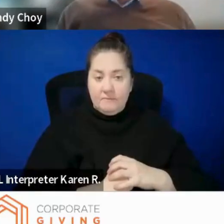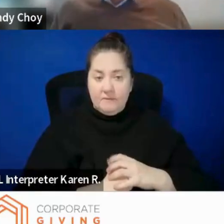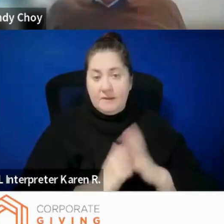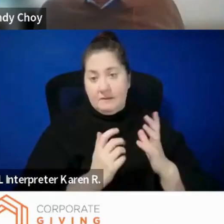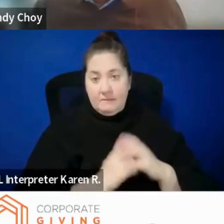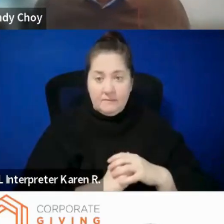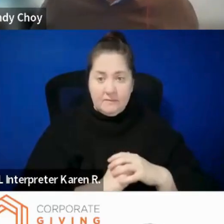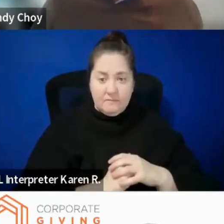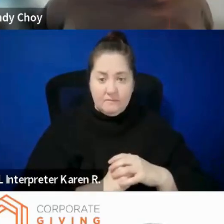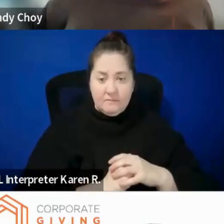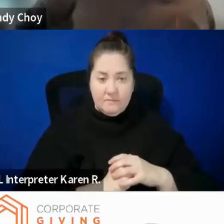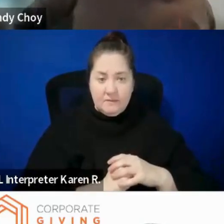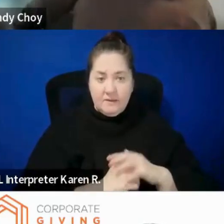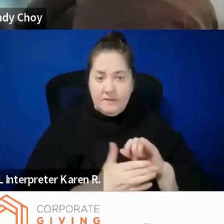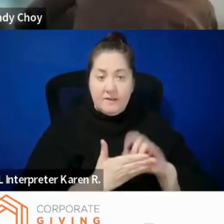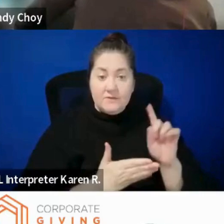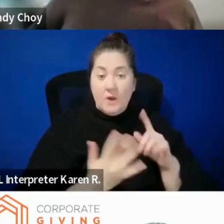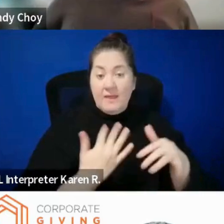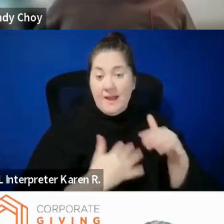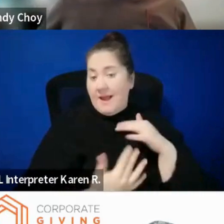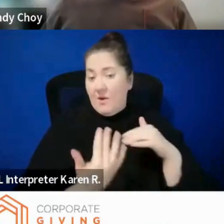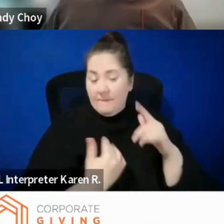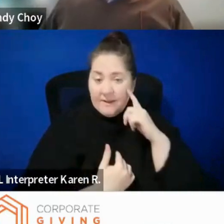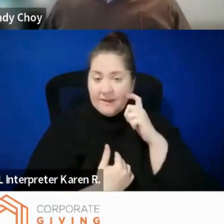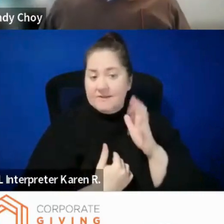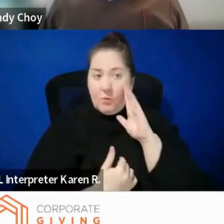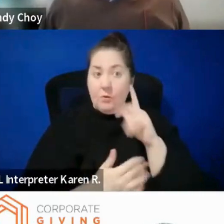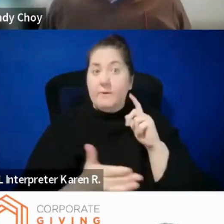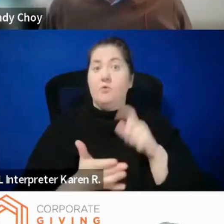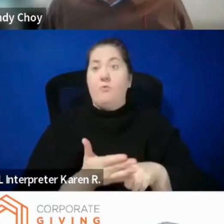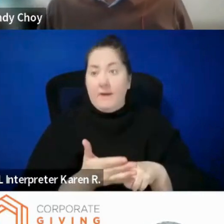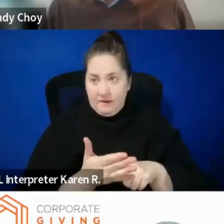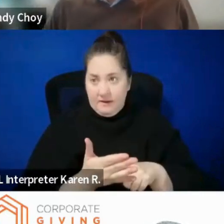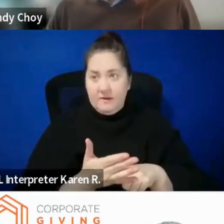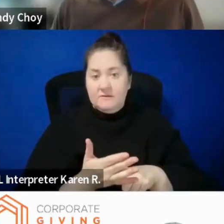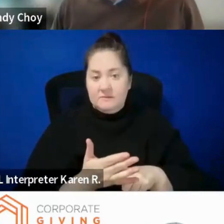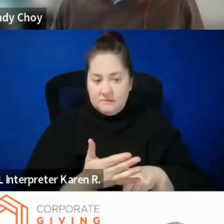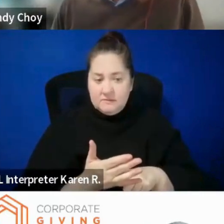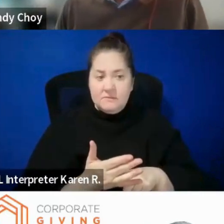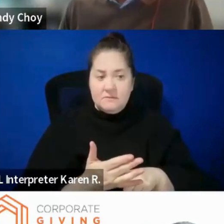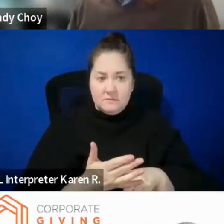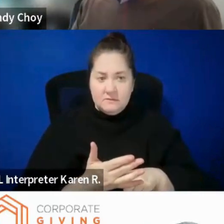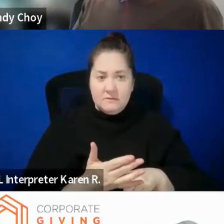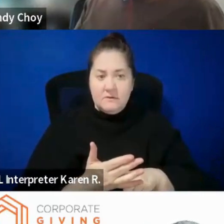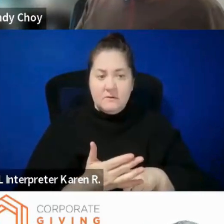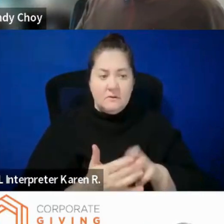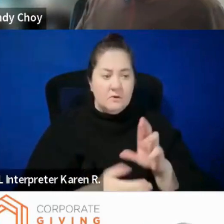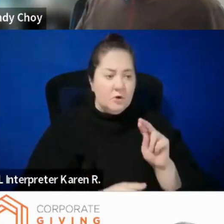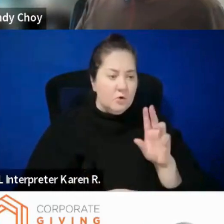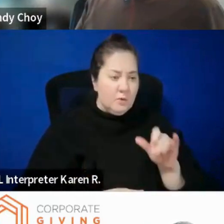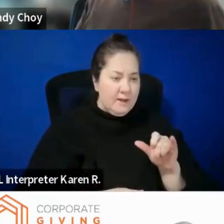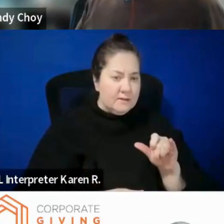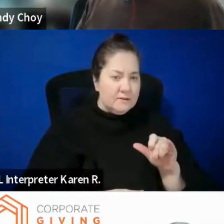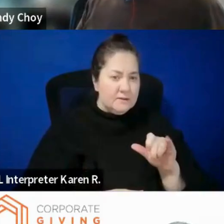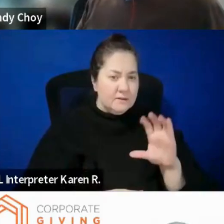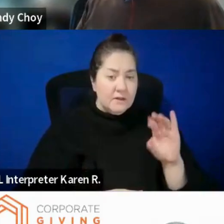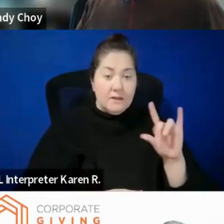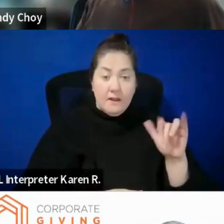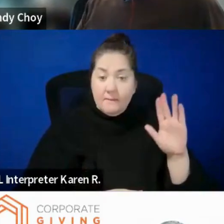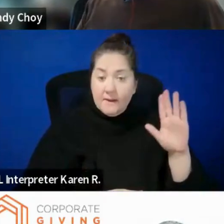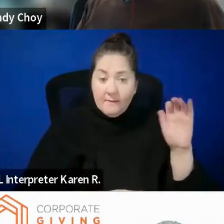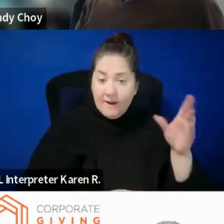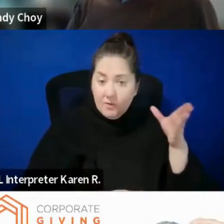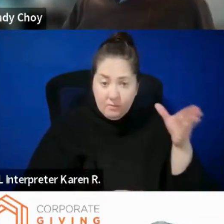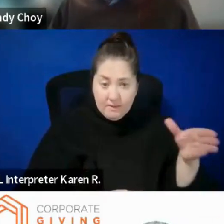but that's where they hang out because they're going to be recognized. Randy, Columbia Bank is going to